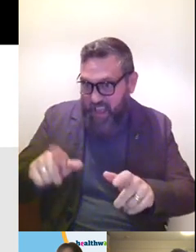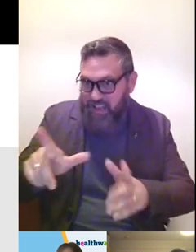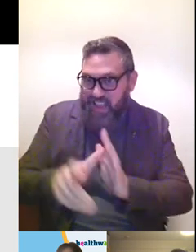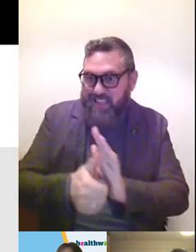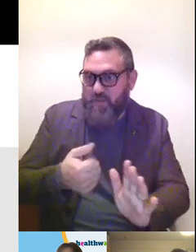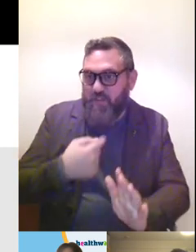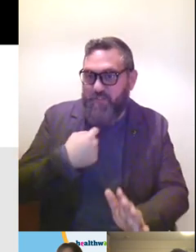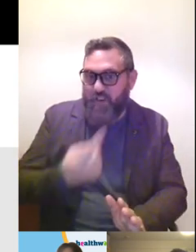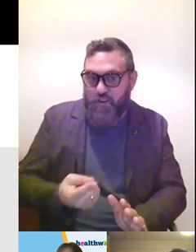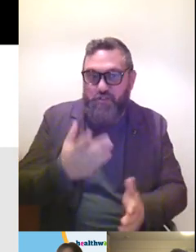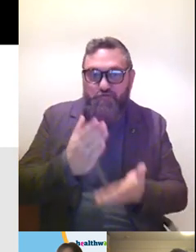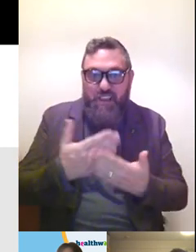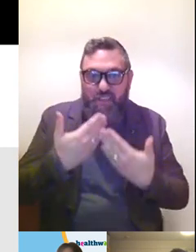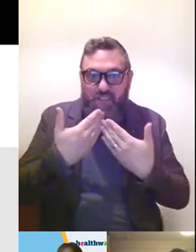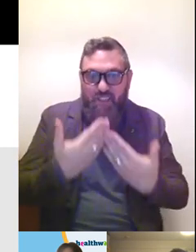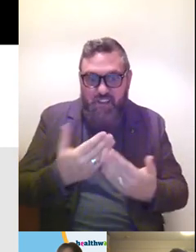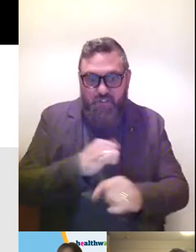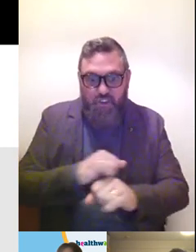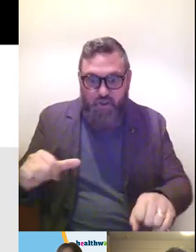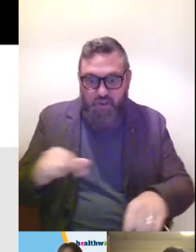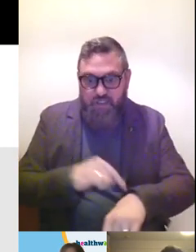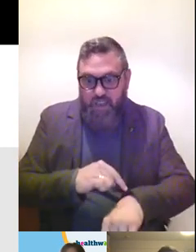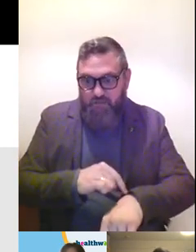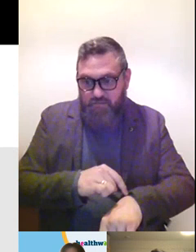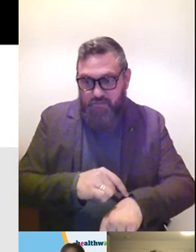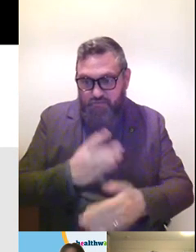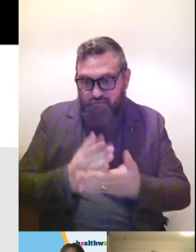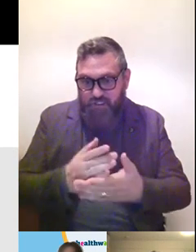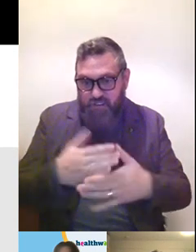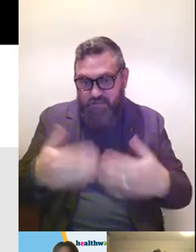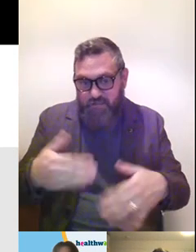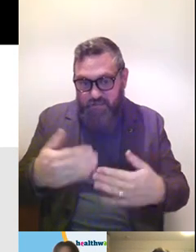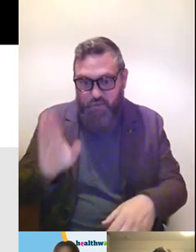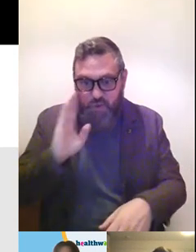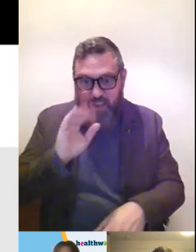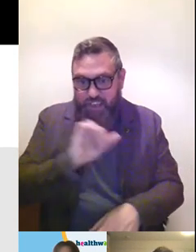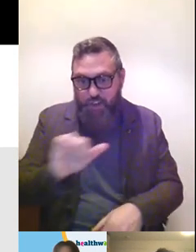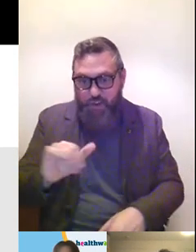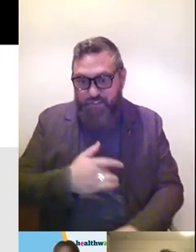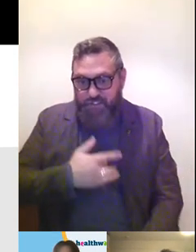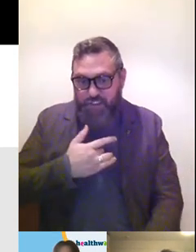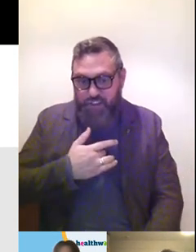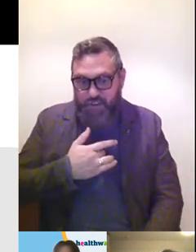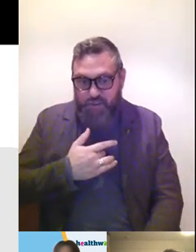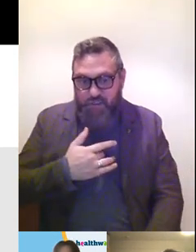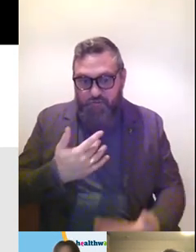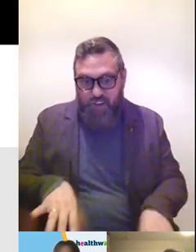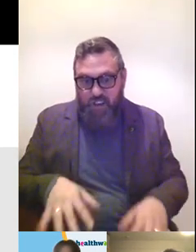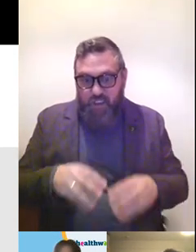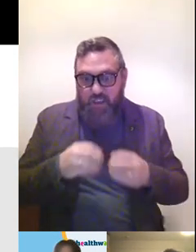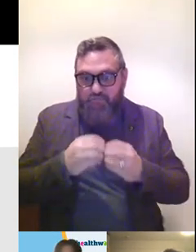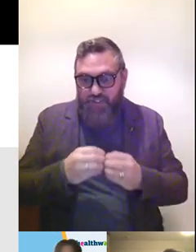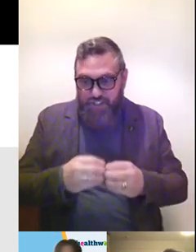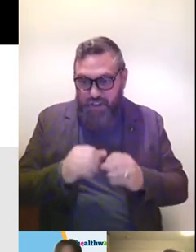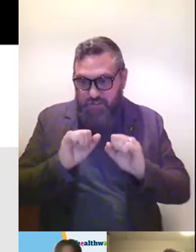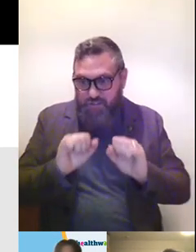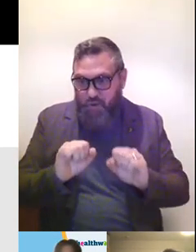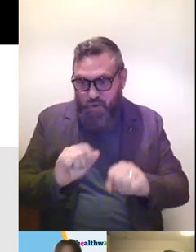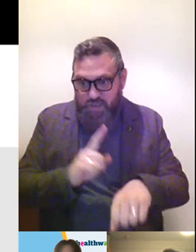that. So thank you all very, very much for your time this evening. It's been really great to hear your views. Really appreciate you giving us the time.